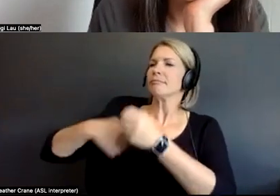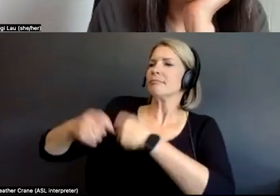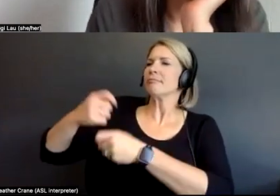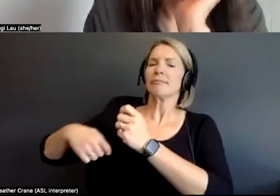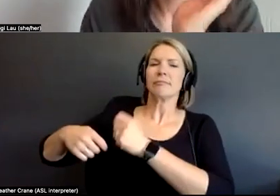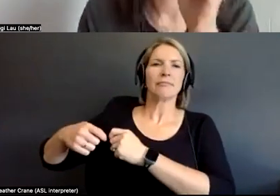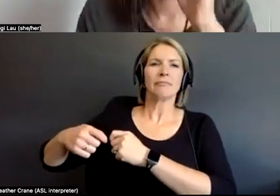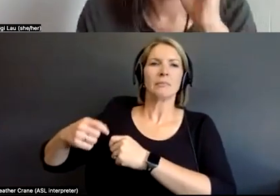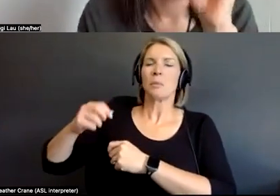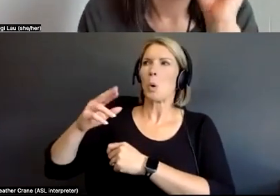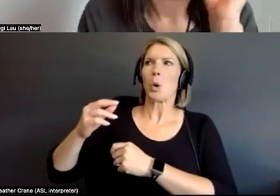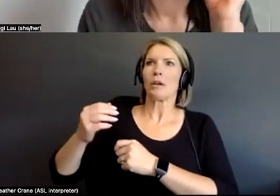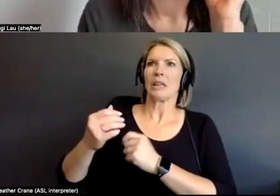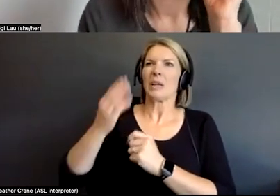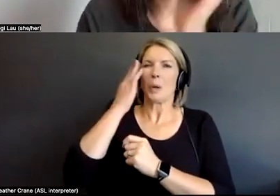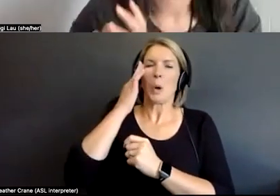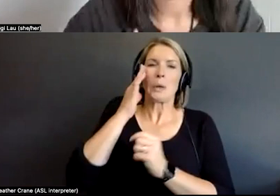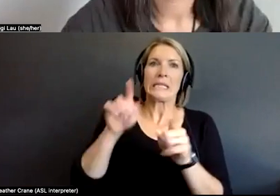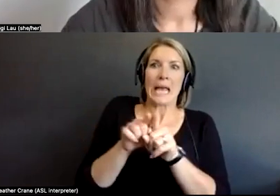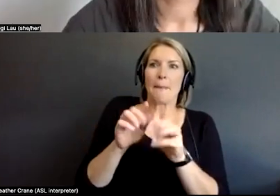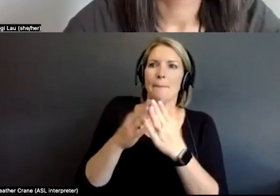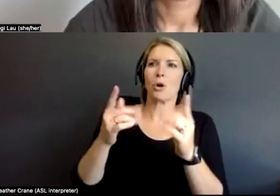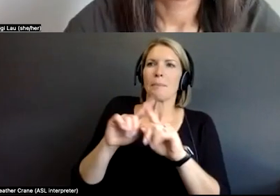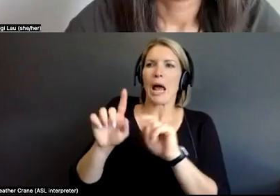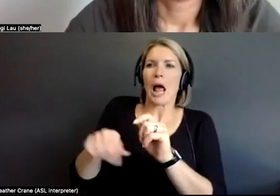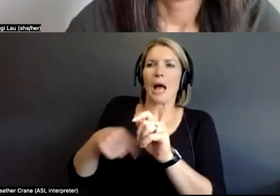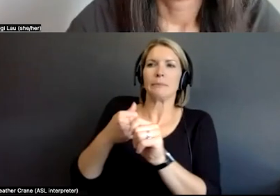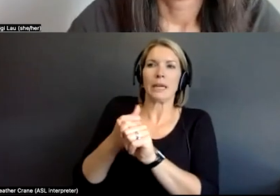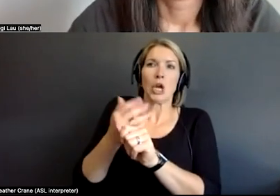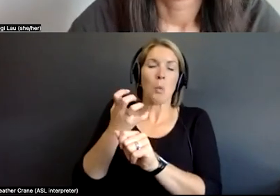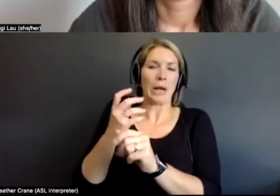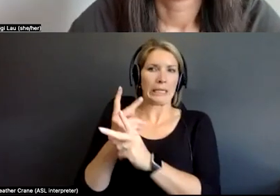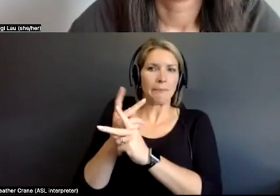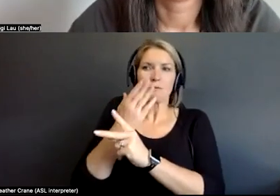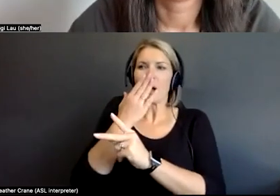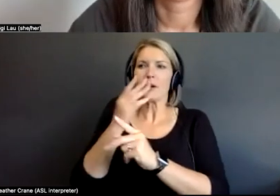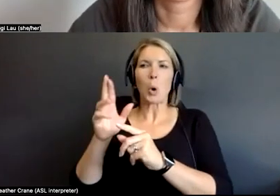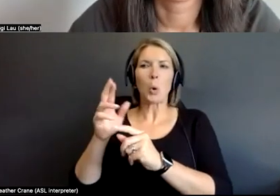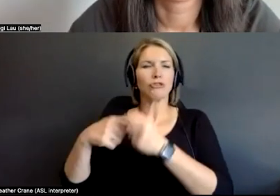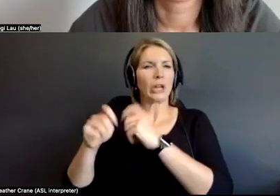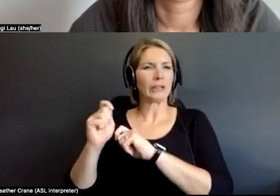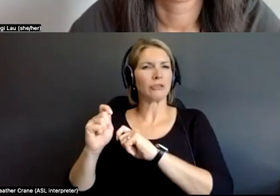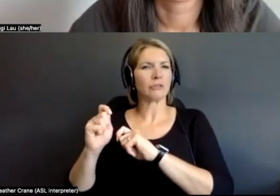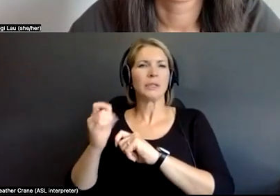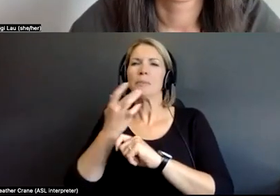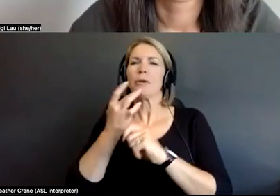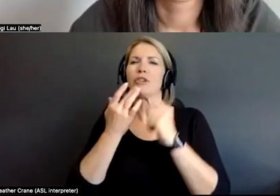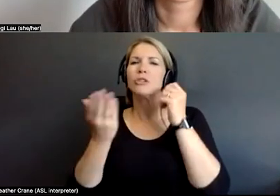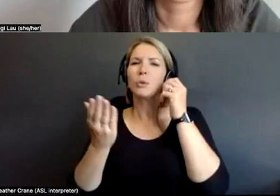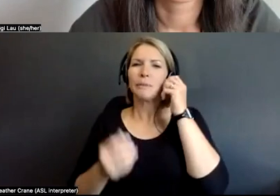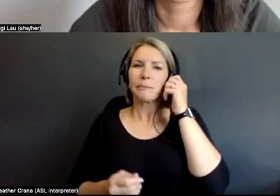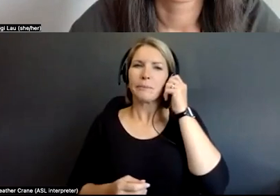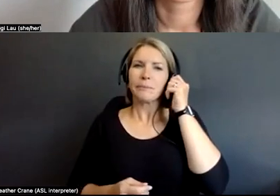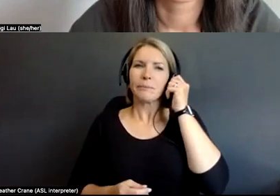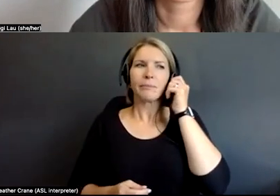you're reissuing a book in a updated edition, where are you about changing the covers for those? Again, I haven't thought